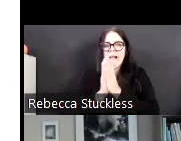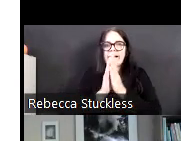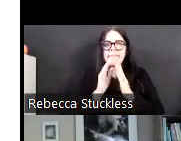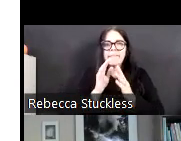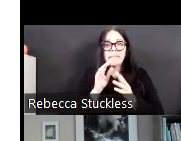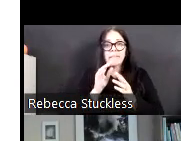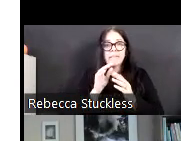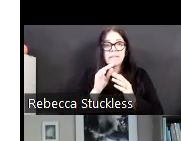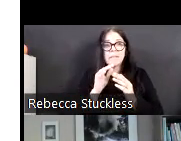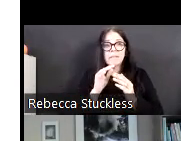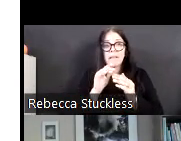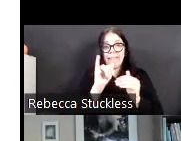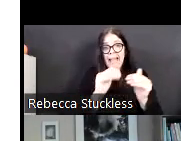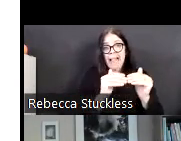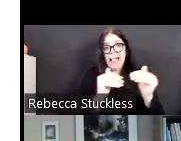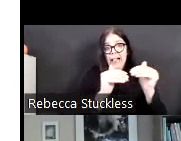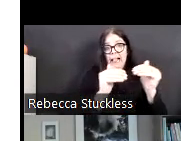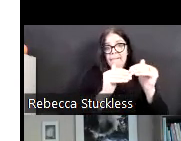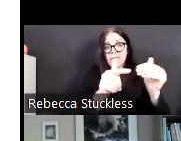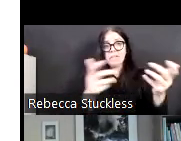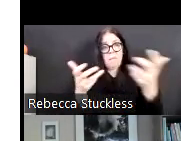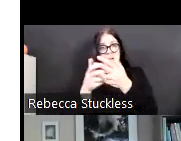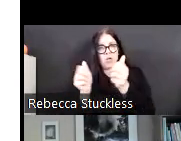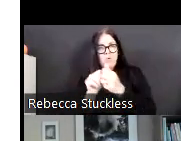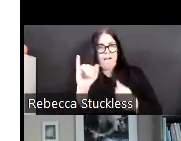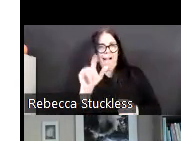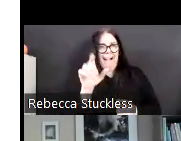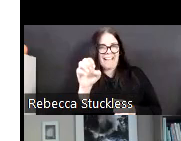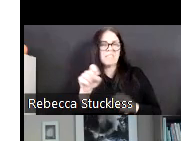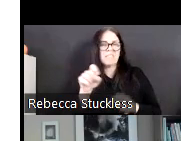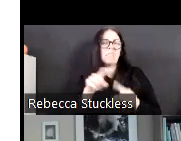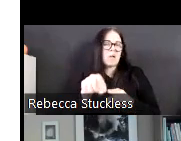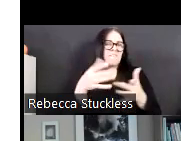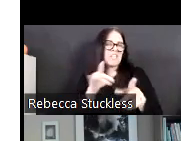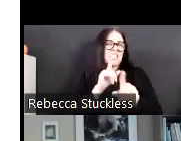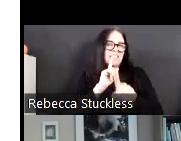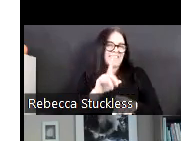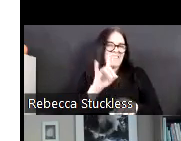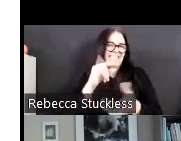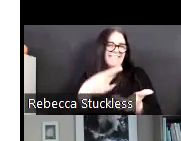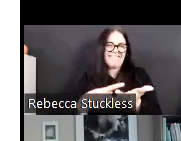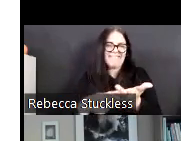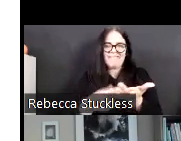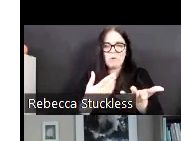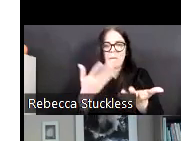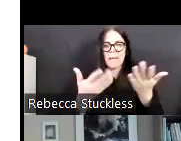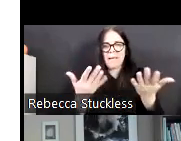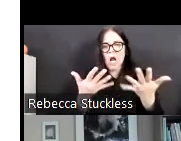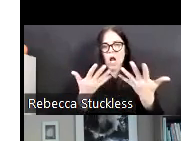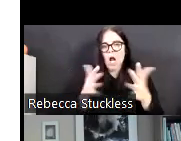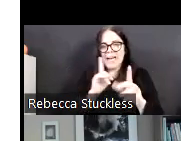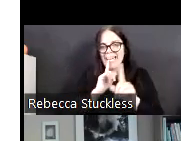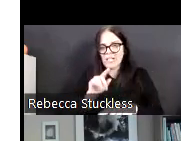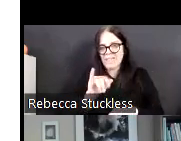seeing aligned with IELTS, but you did address the levels at one point, so you might have already answered that